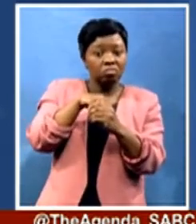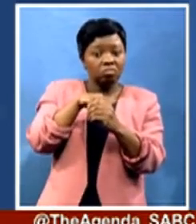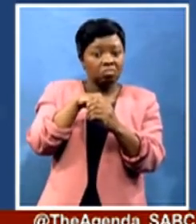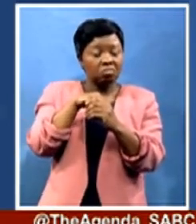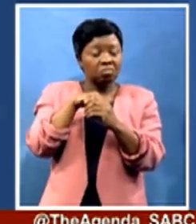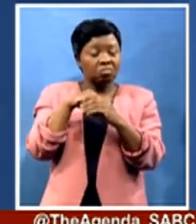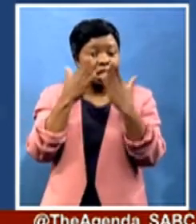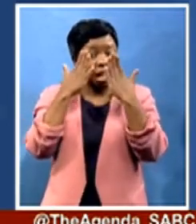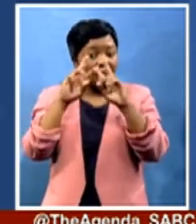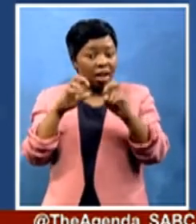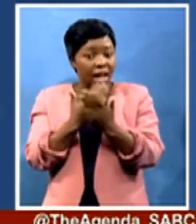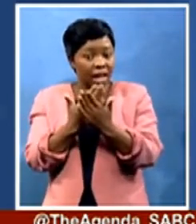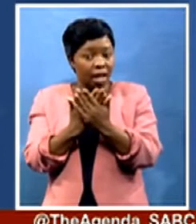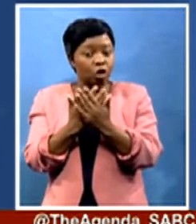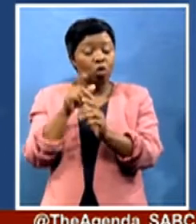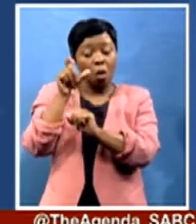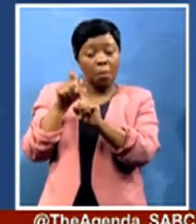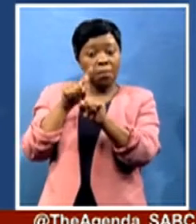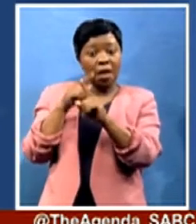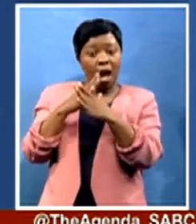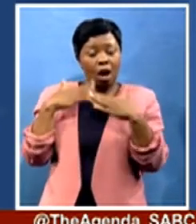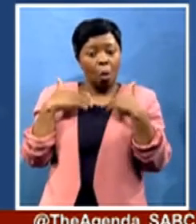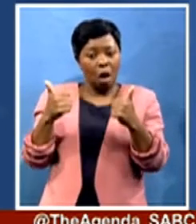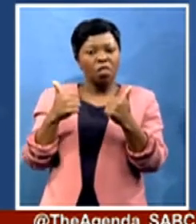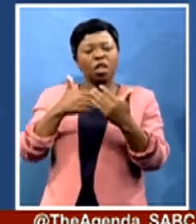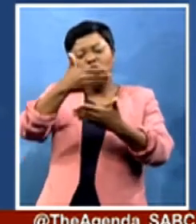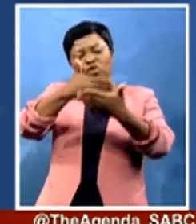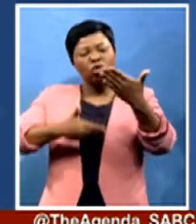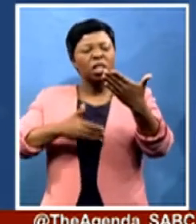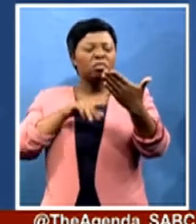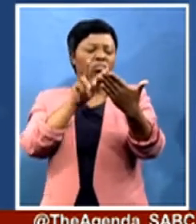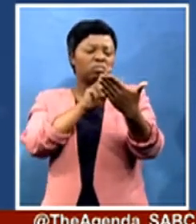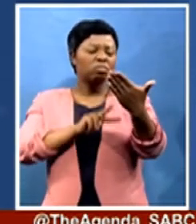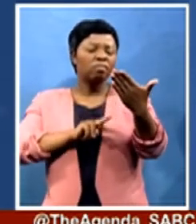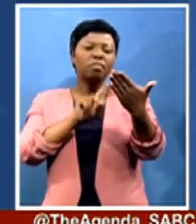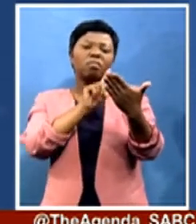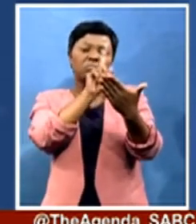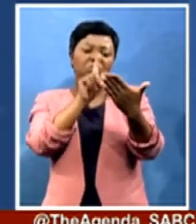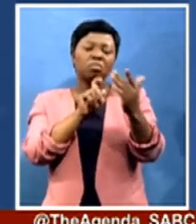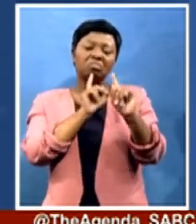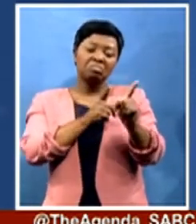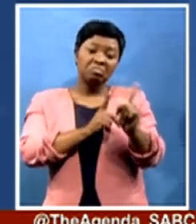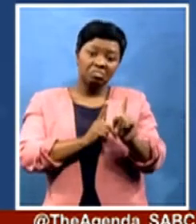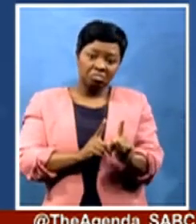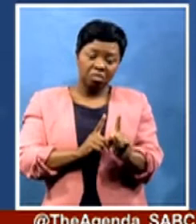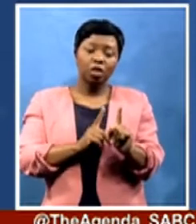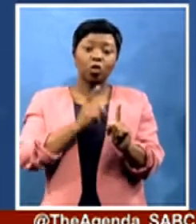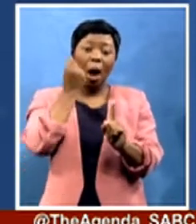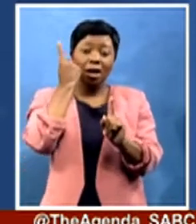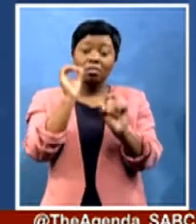patient information sheet, answer questions to make sure that they understood what they were engaging in. And then once